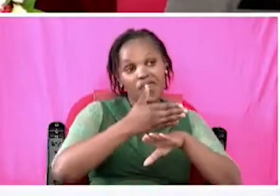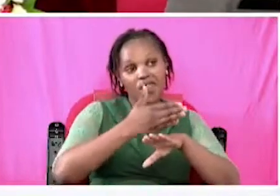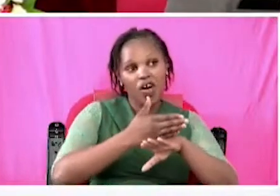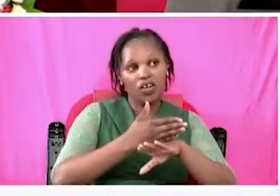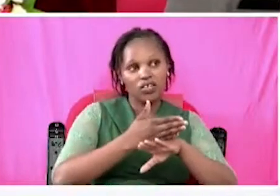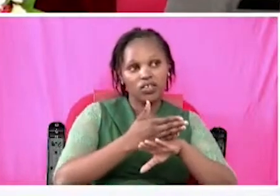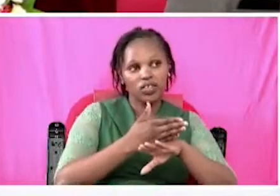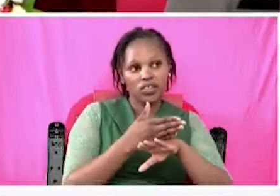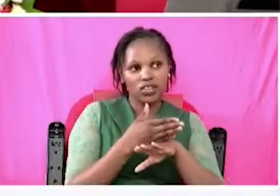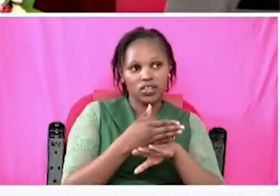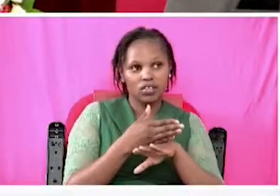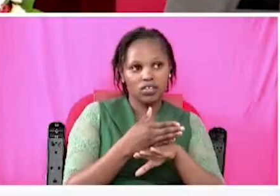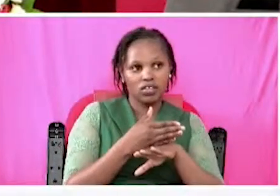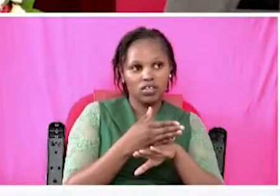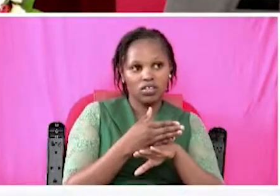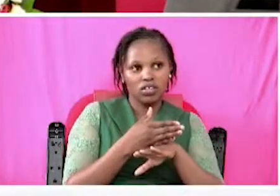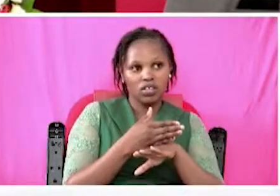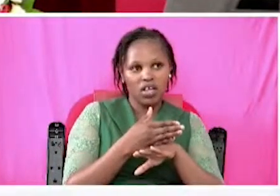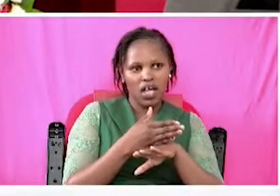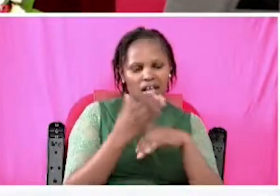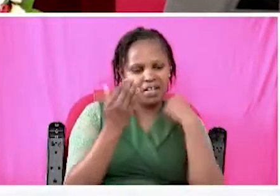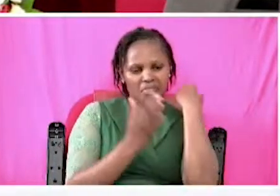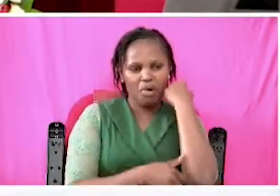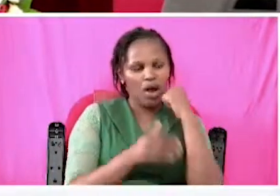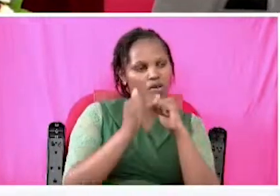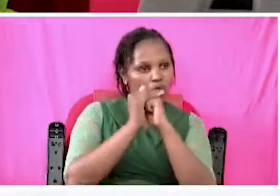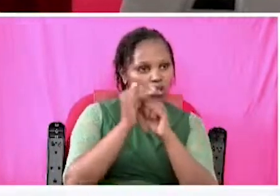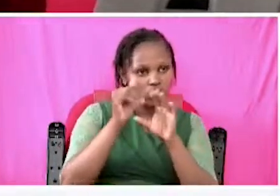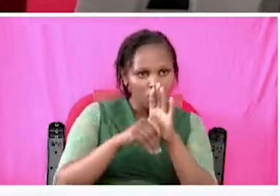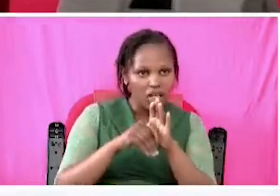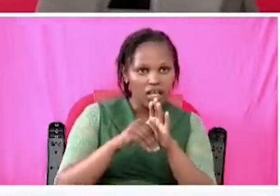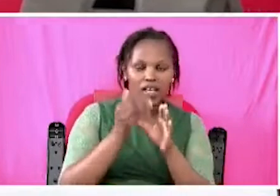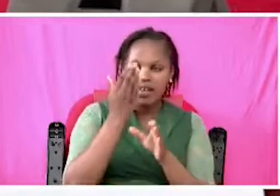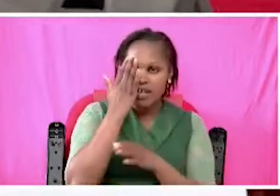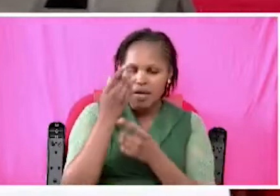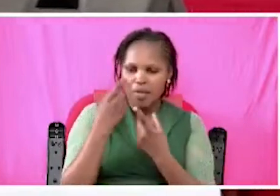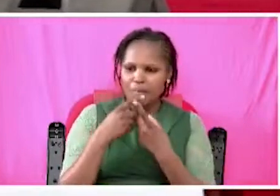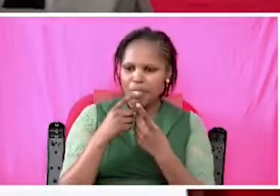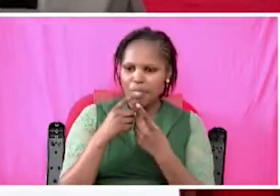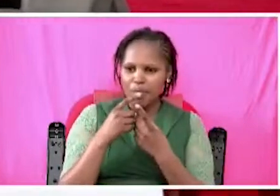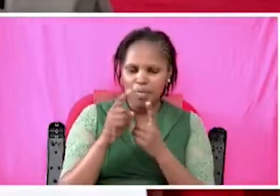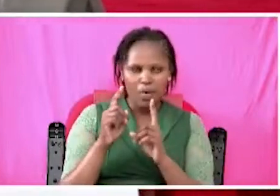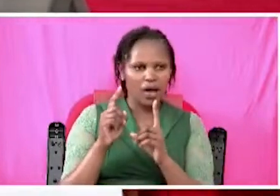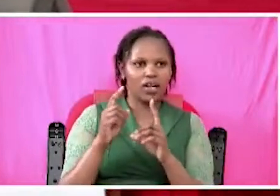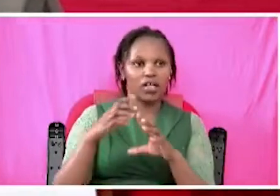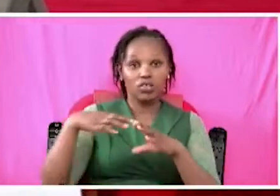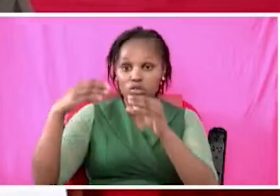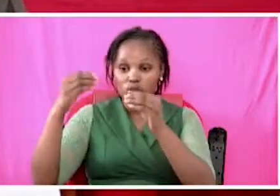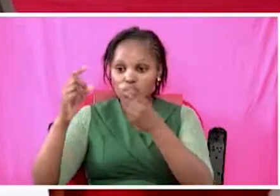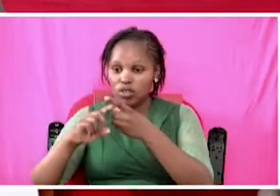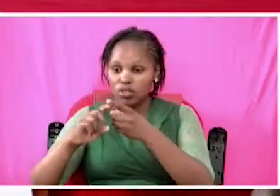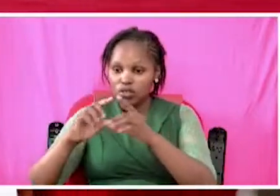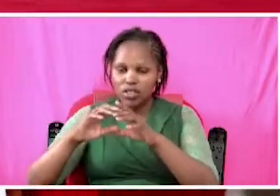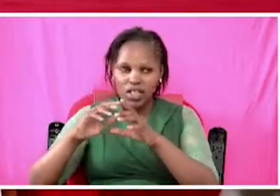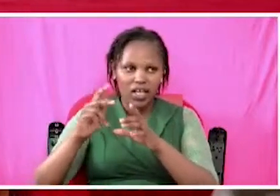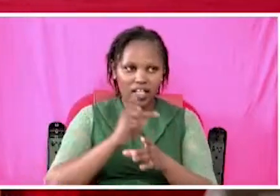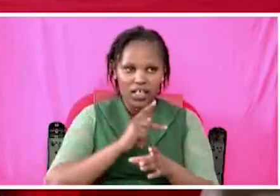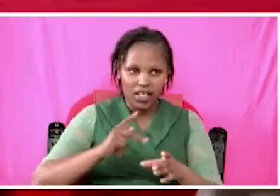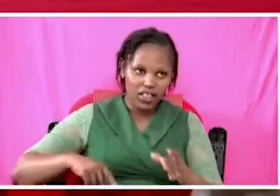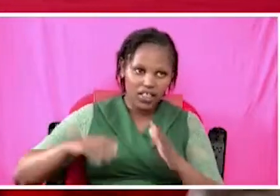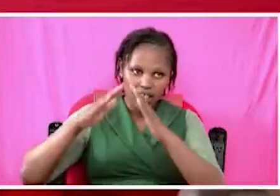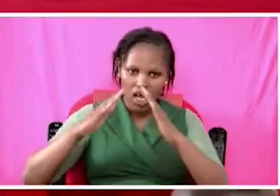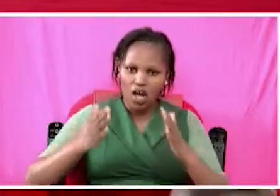and wrong worship in Israel. But she had been brought to the palace, and she was misleading the whole nation.